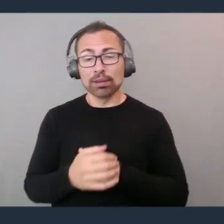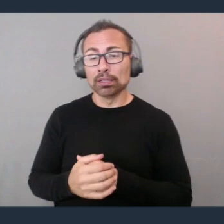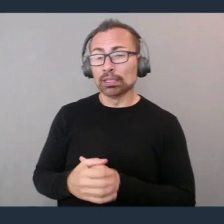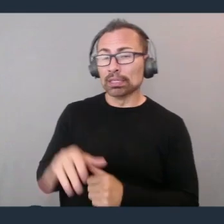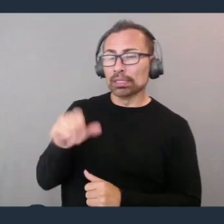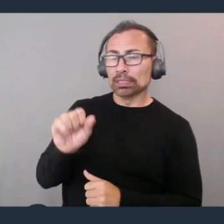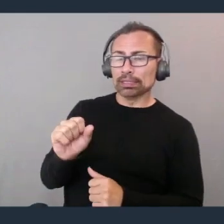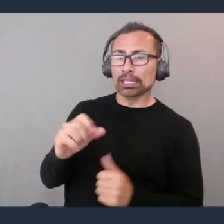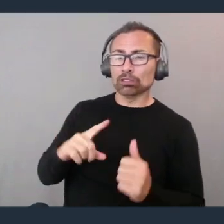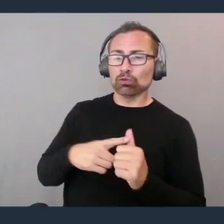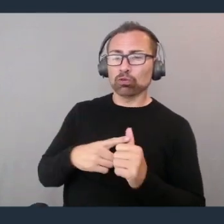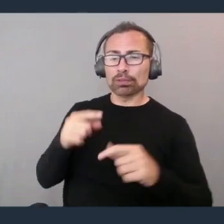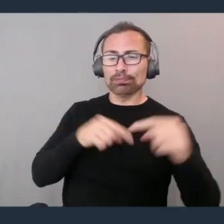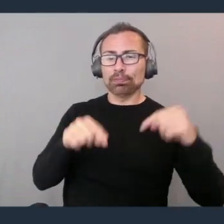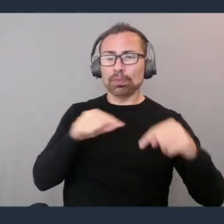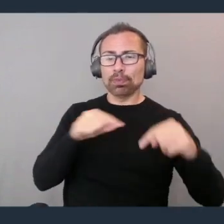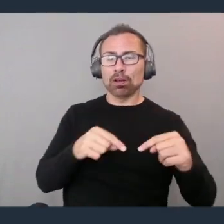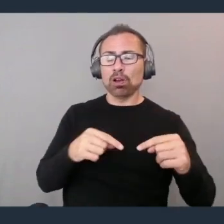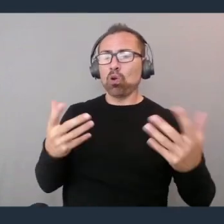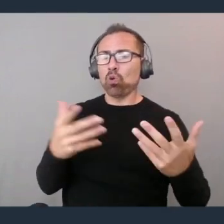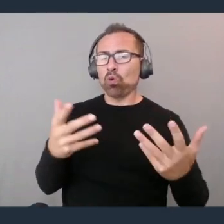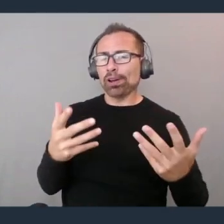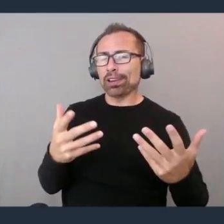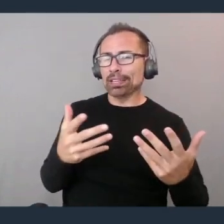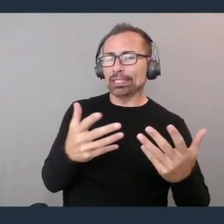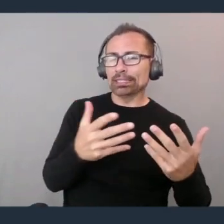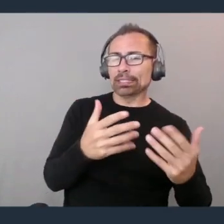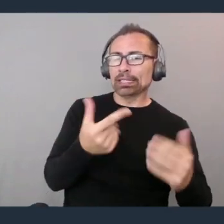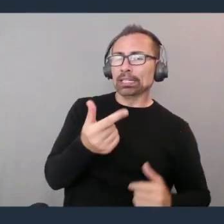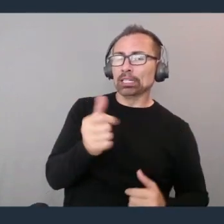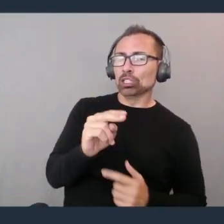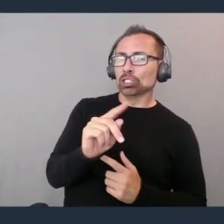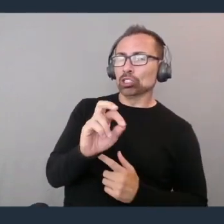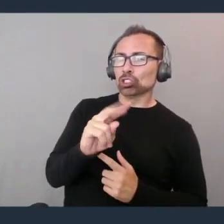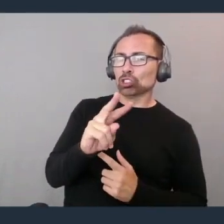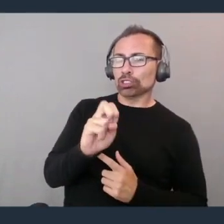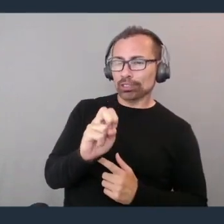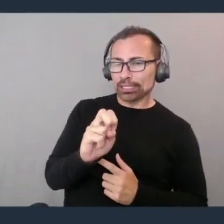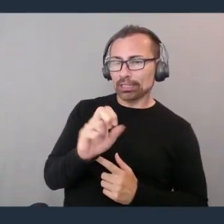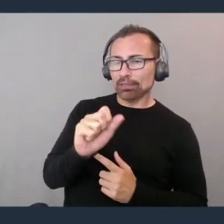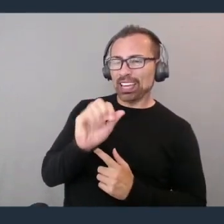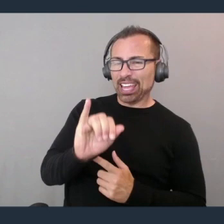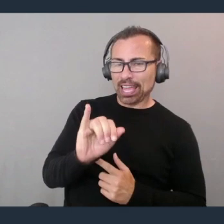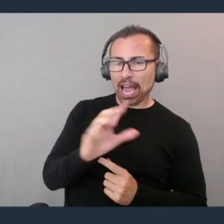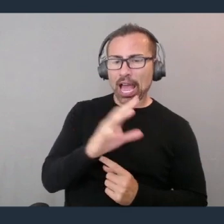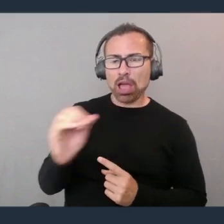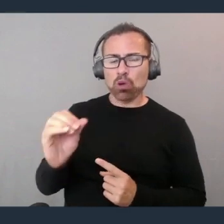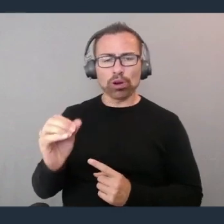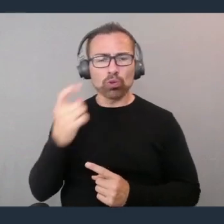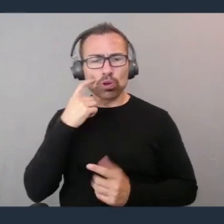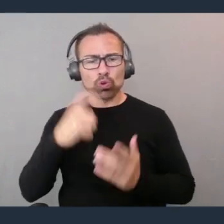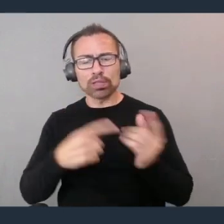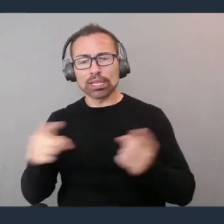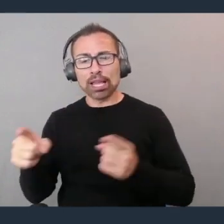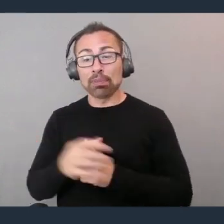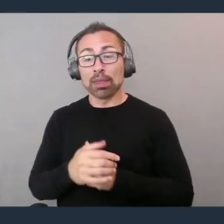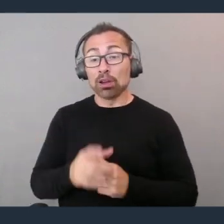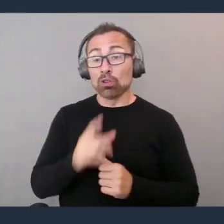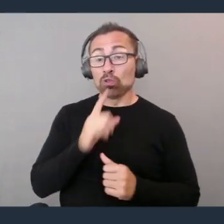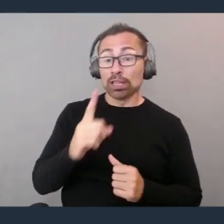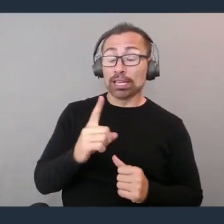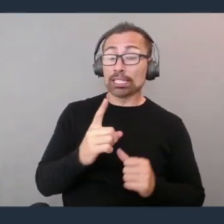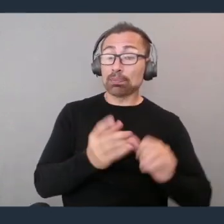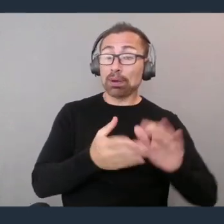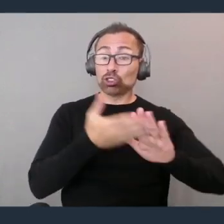and talk about, what is generative AI and what is the movement we're seeing here. And really, it's about generating content. It